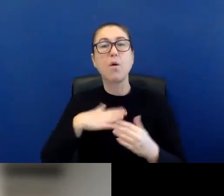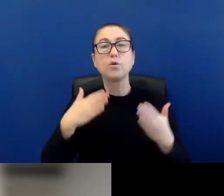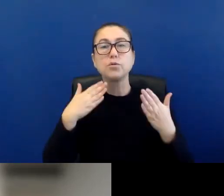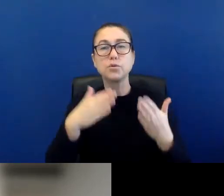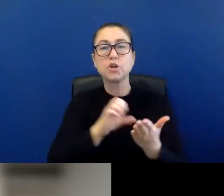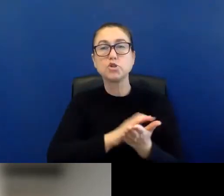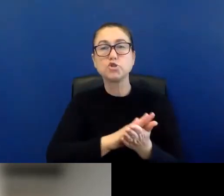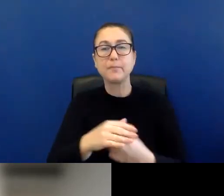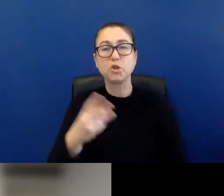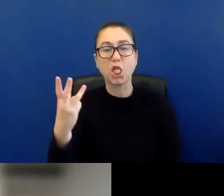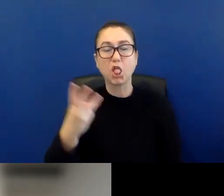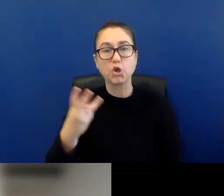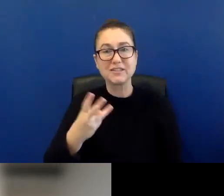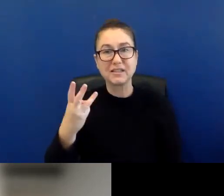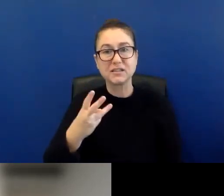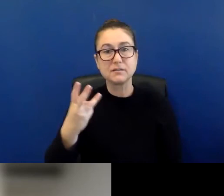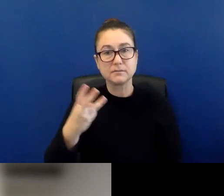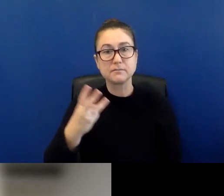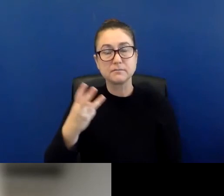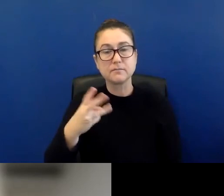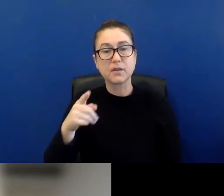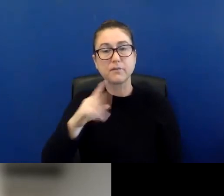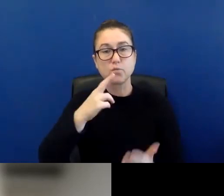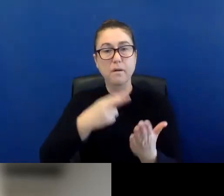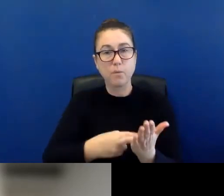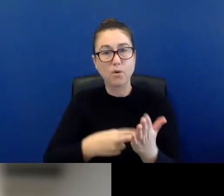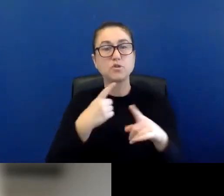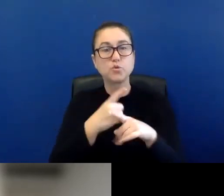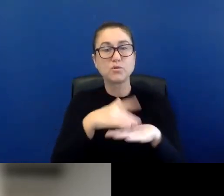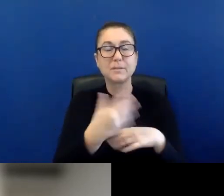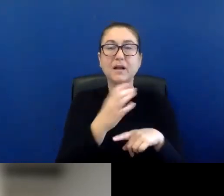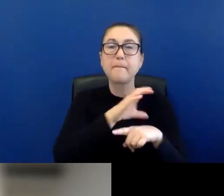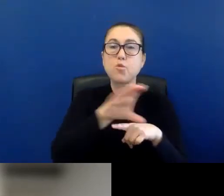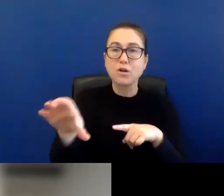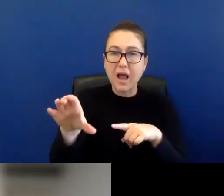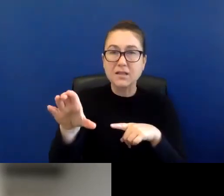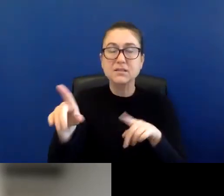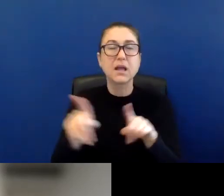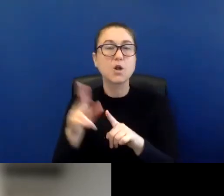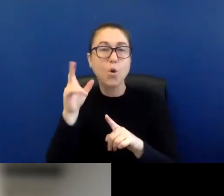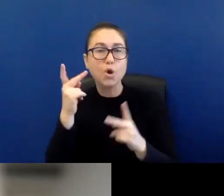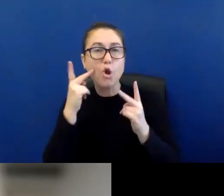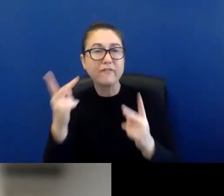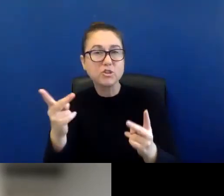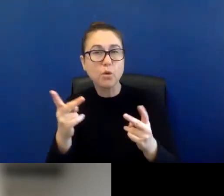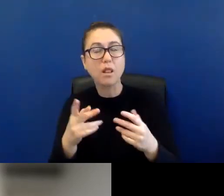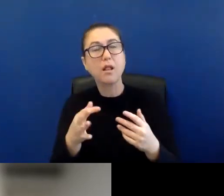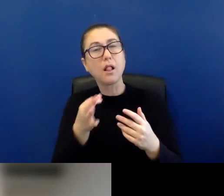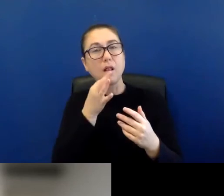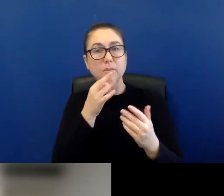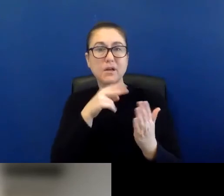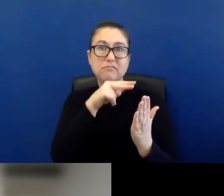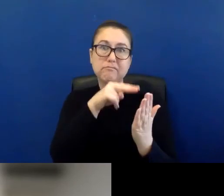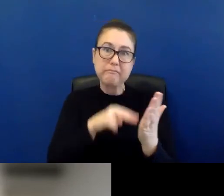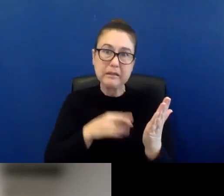the Human Rights and Technology Report, which deals with broadcasting and audiovisual services. It's a little bit of a dry read compared